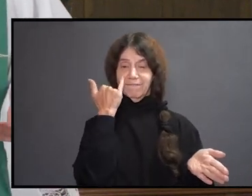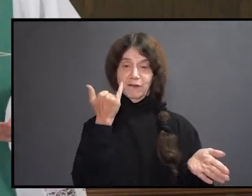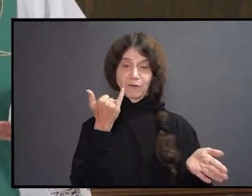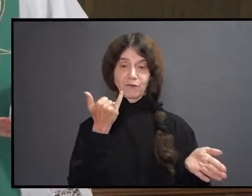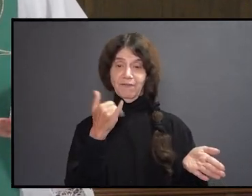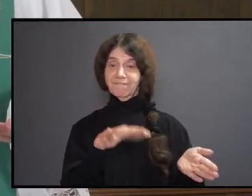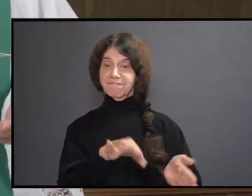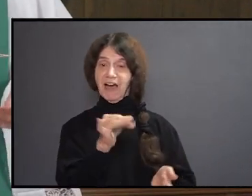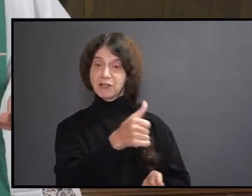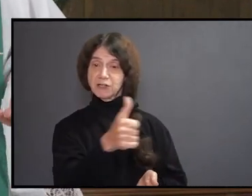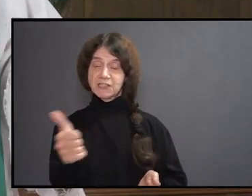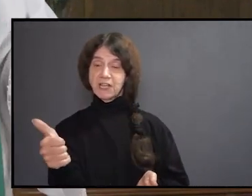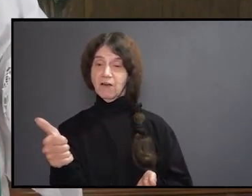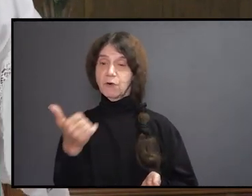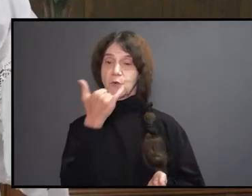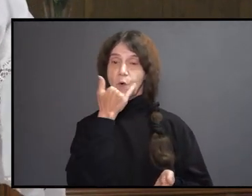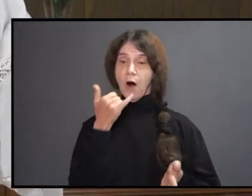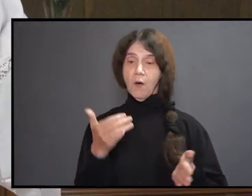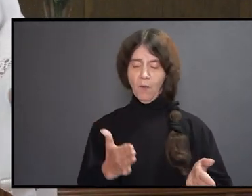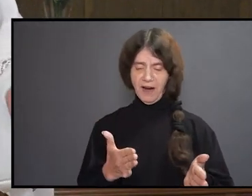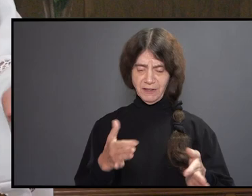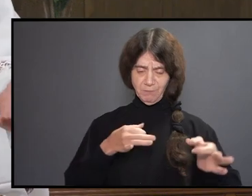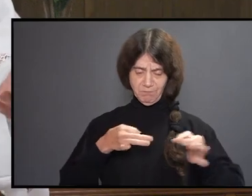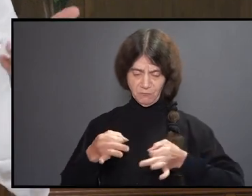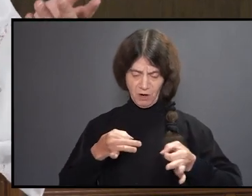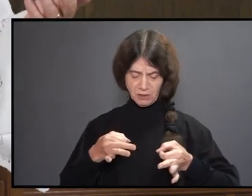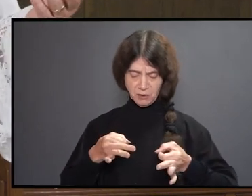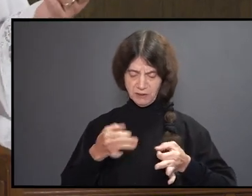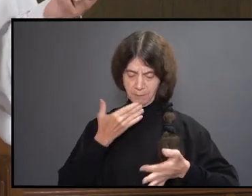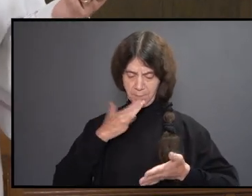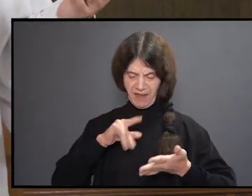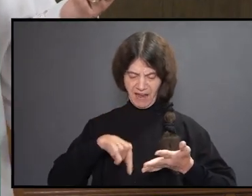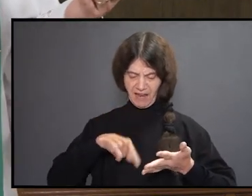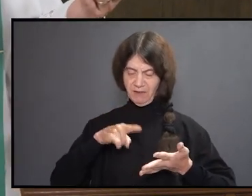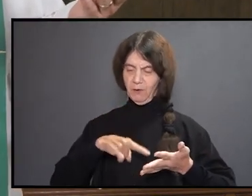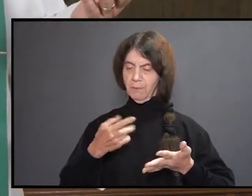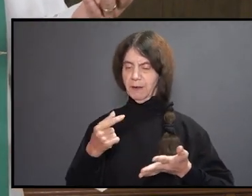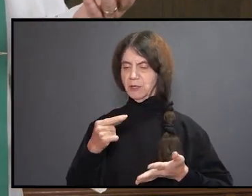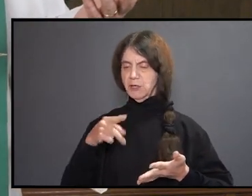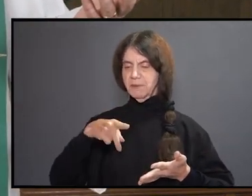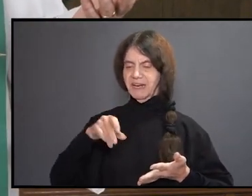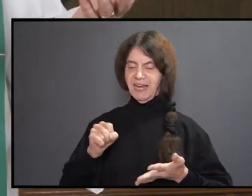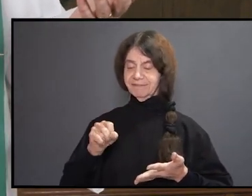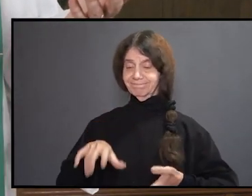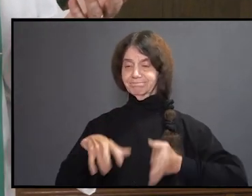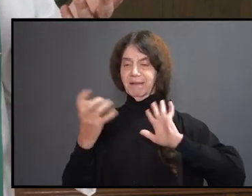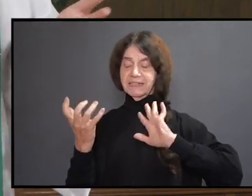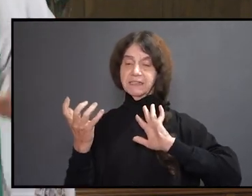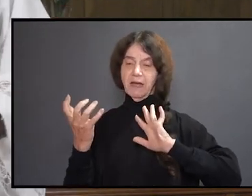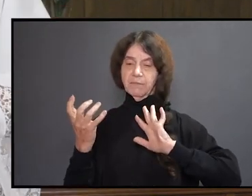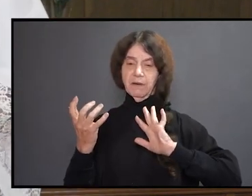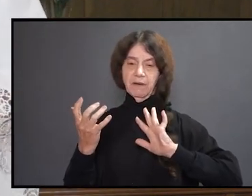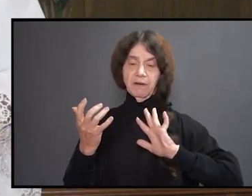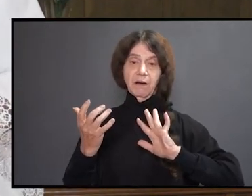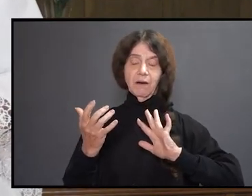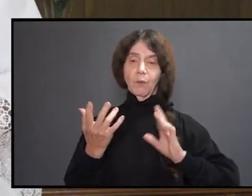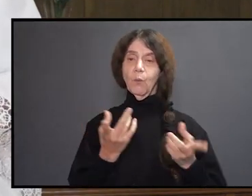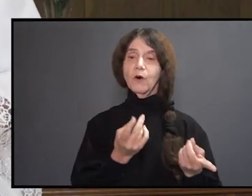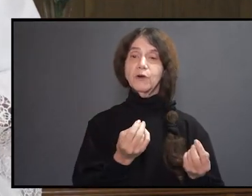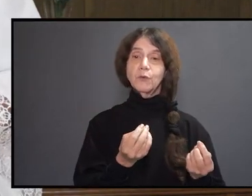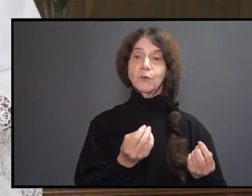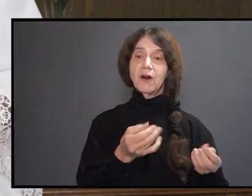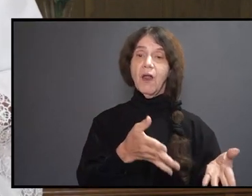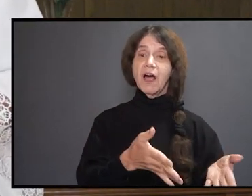yourself going the wrong way because directions were bad or maybe the GPS had a glitch, then you have to turn